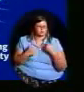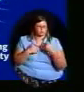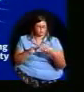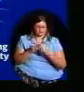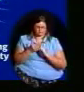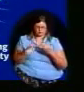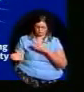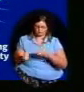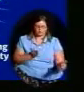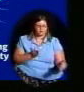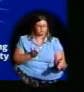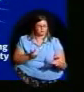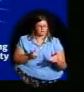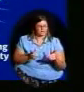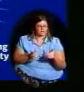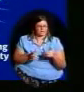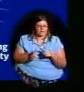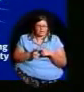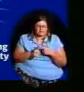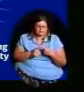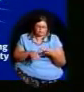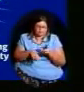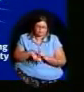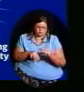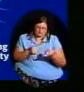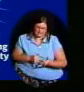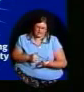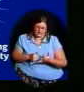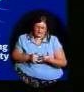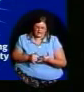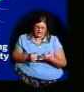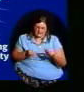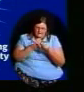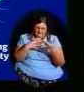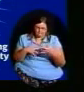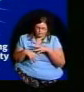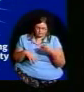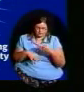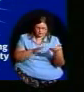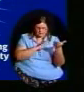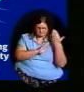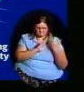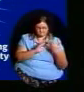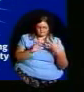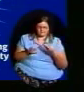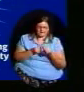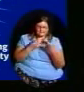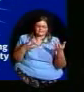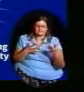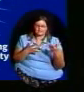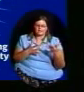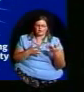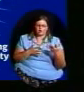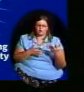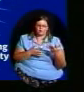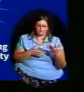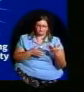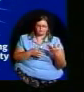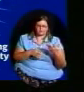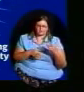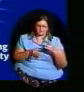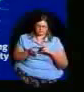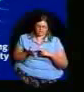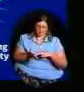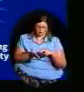data, but also gathering archival data to find out what's really happening in our community. What resources do we have? What gaps do we have? It's a research-based